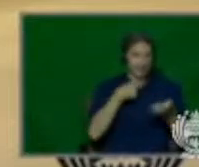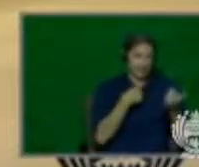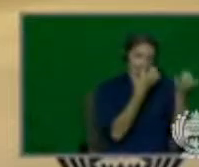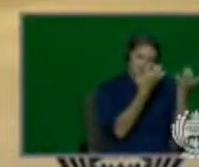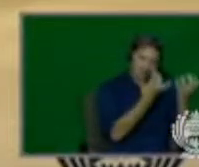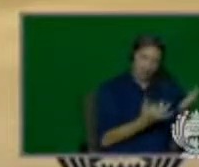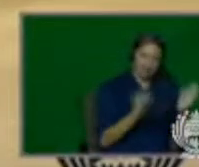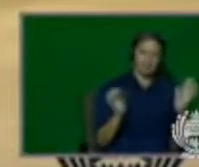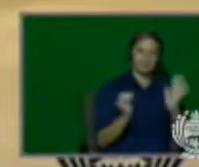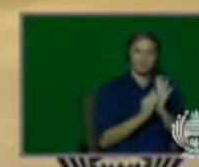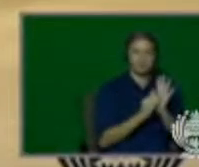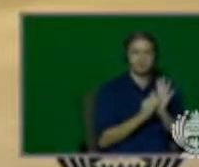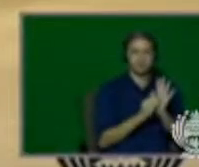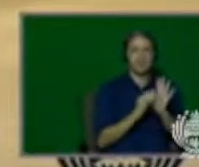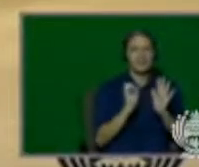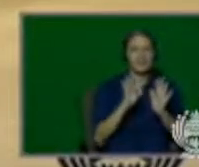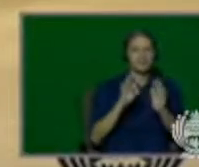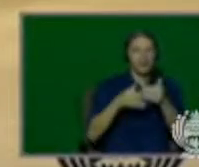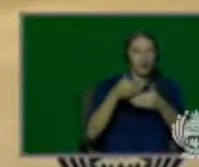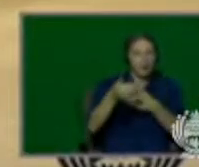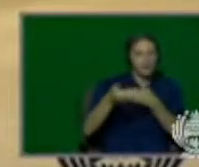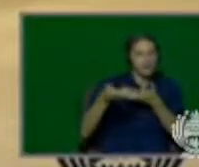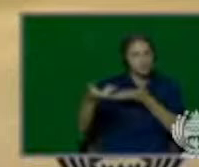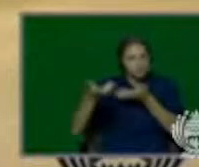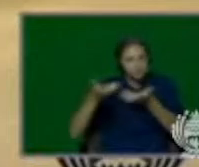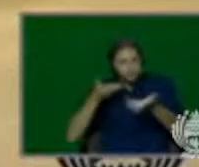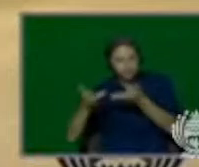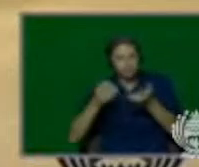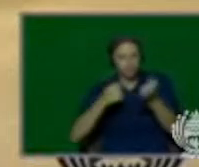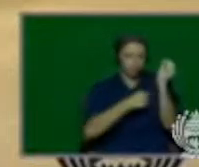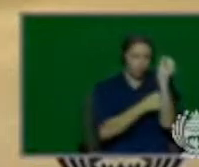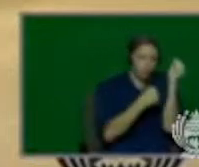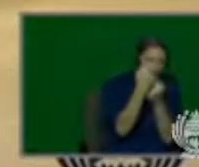these after proper packaging and financial structuring.